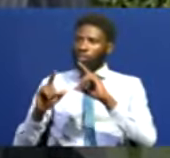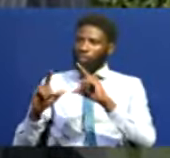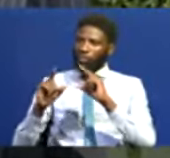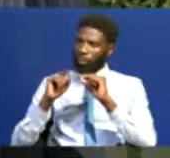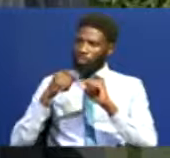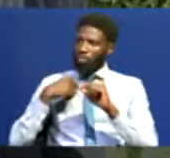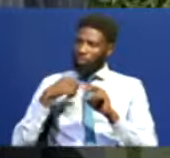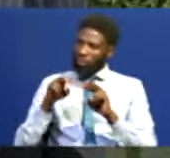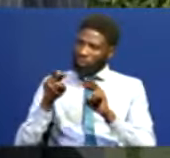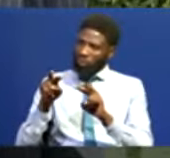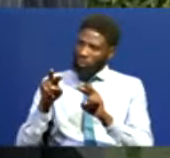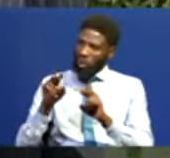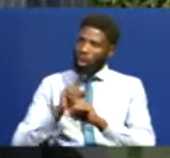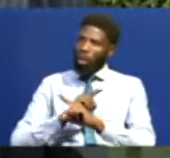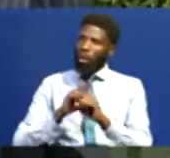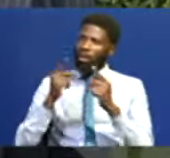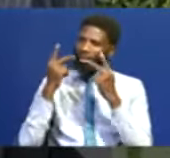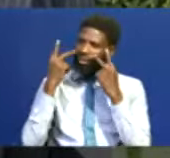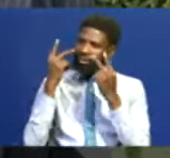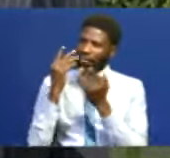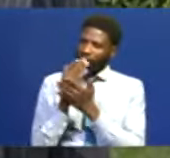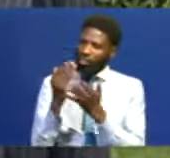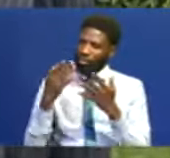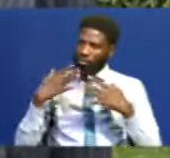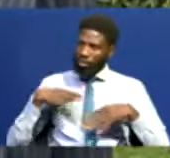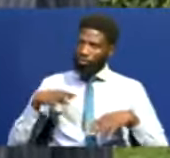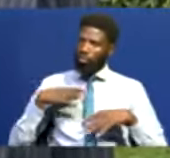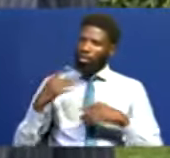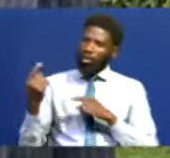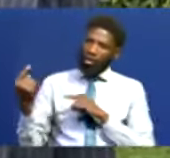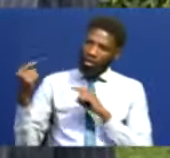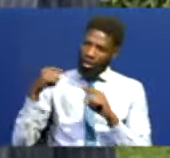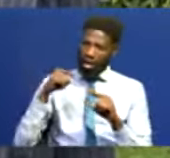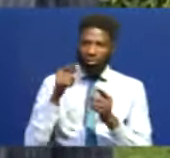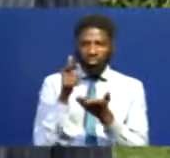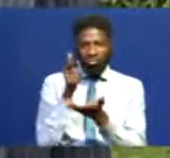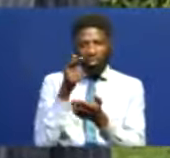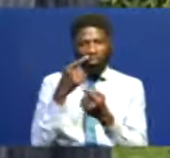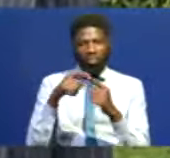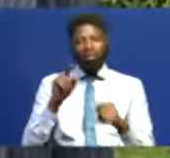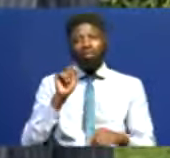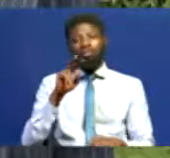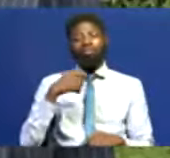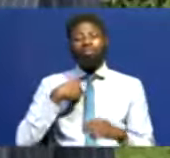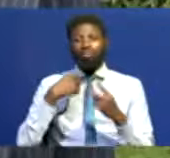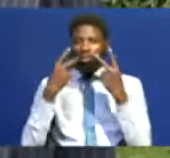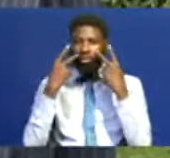item that people who were supposed to, who came and covered and have not seen on TV.